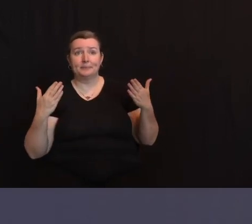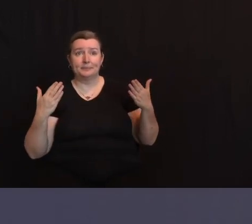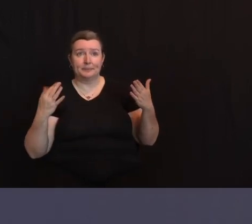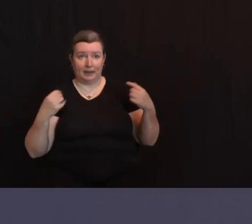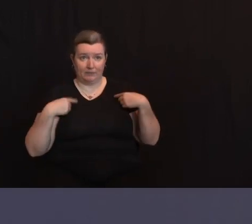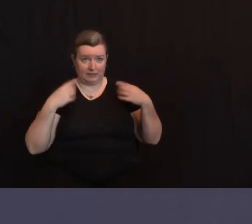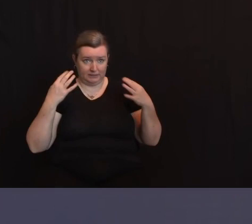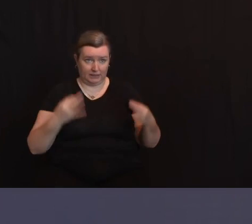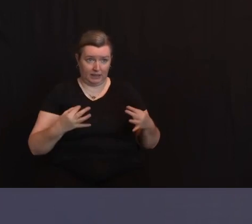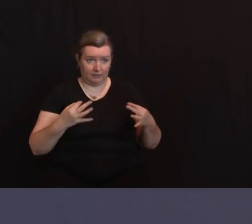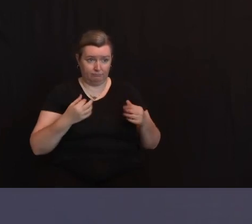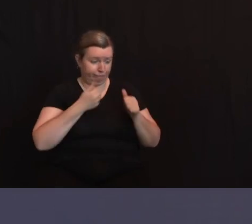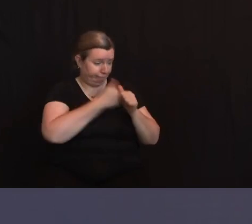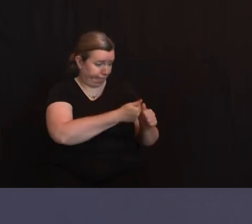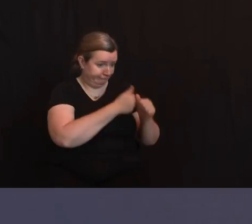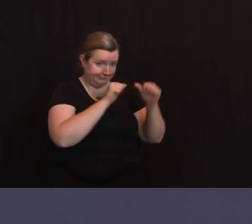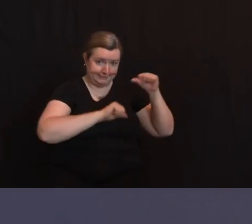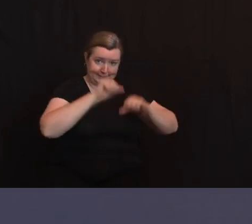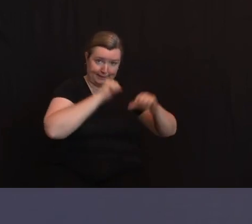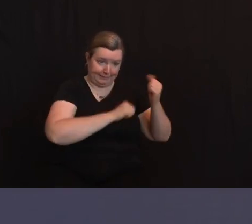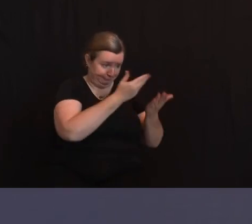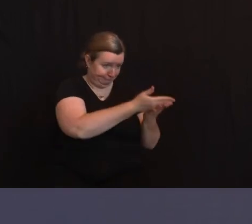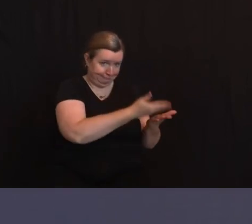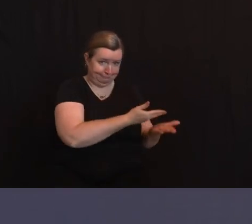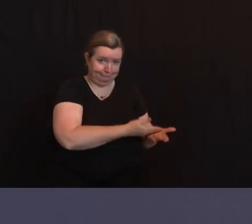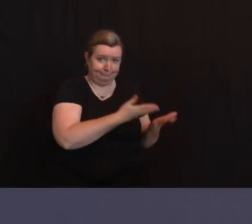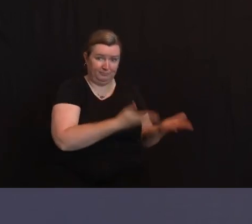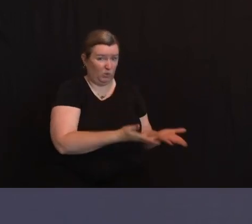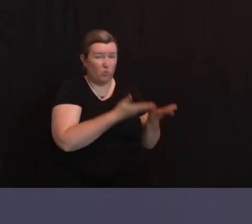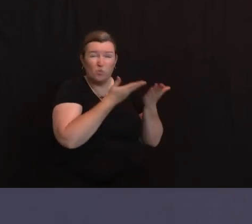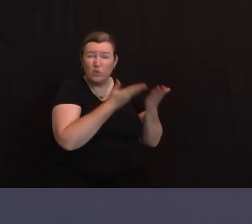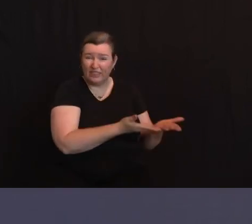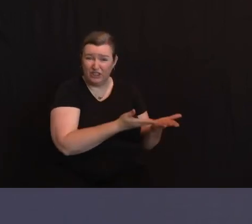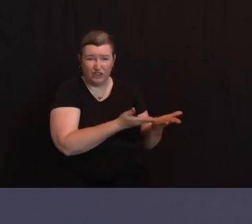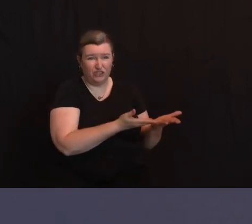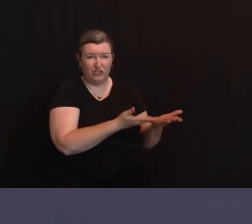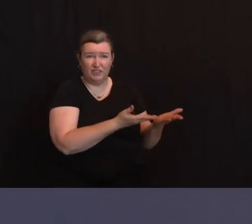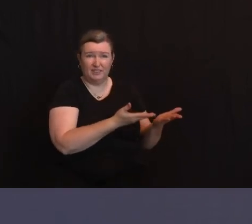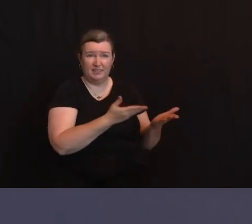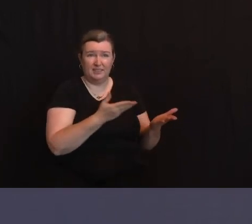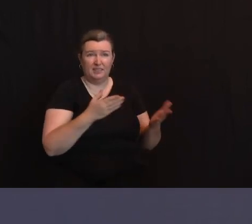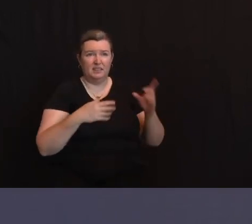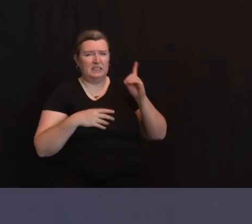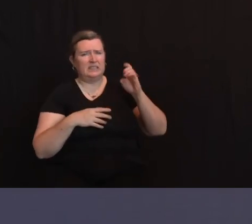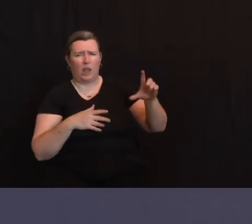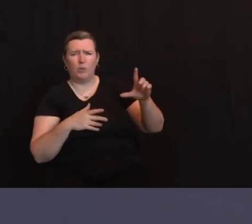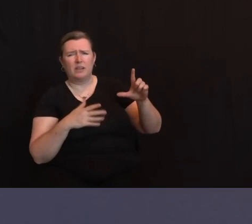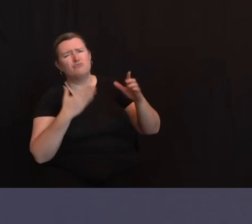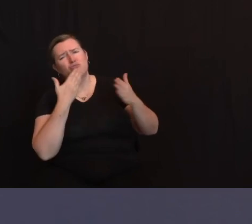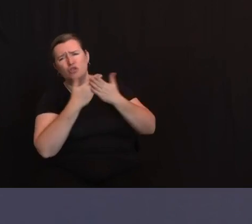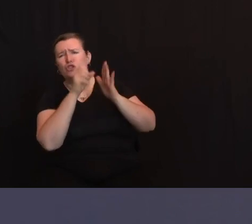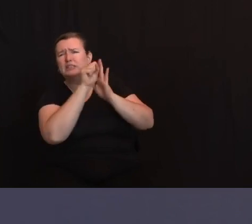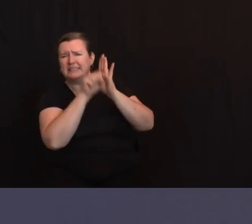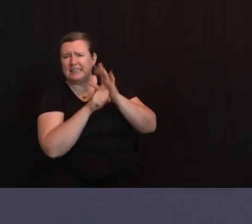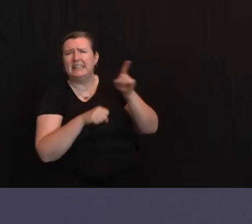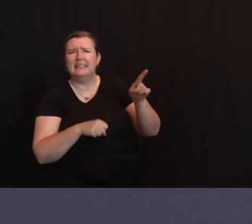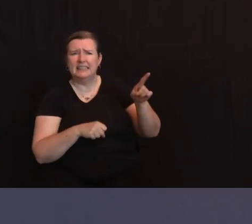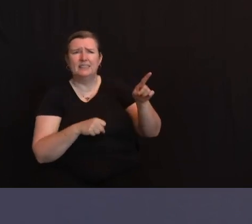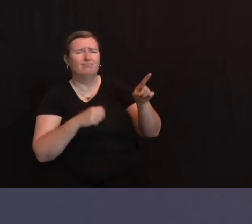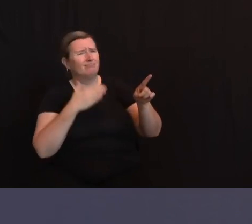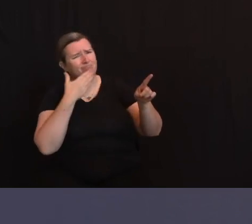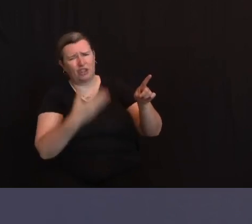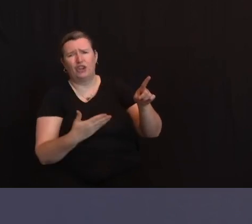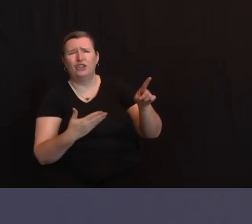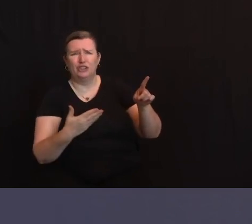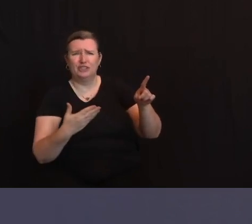and the science, and it is what it is. They're a great partner as a state. He's a great partner personally. I wish them